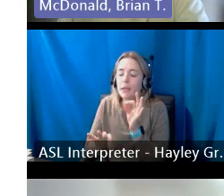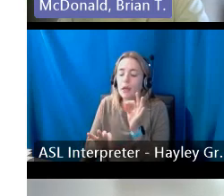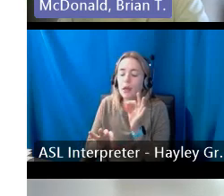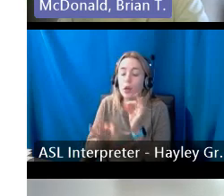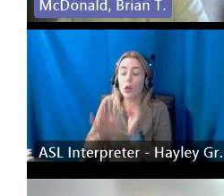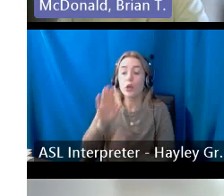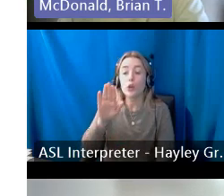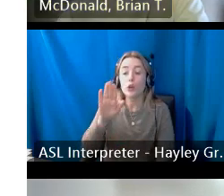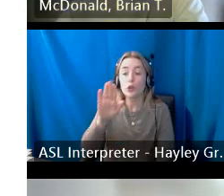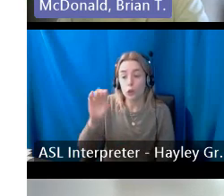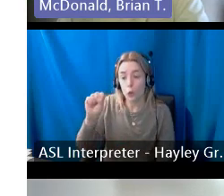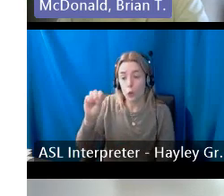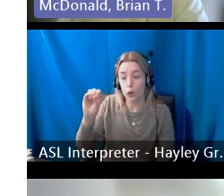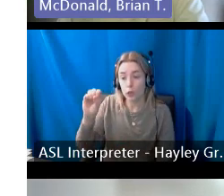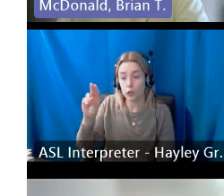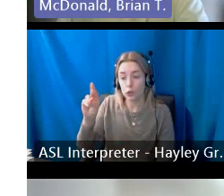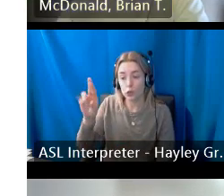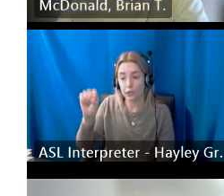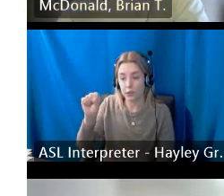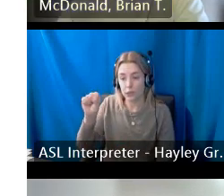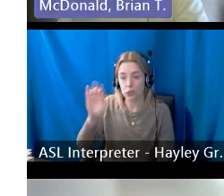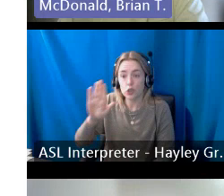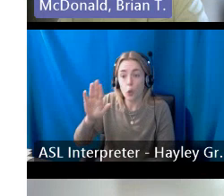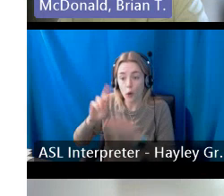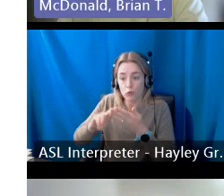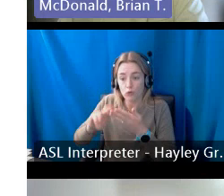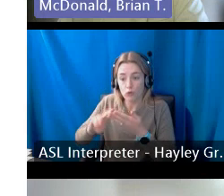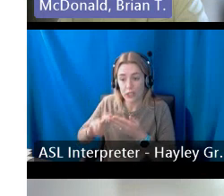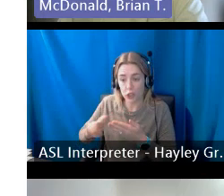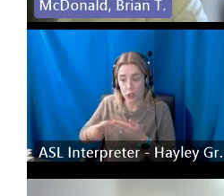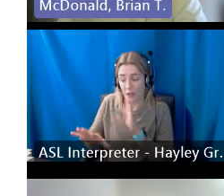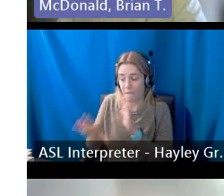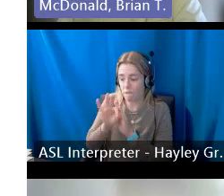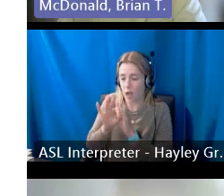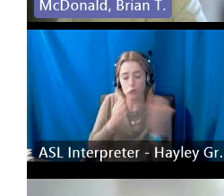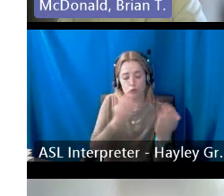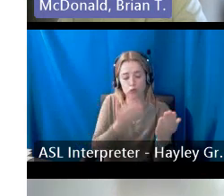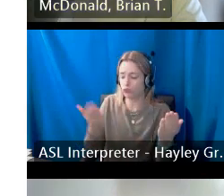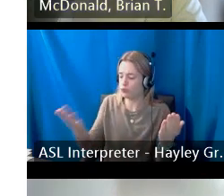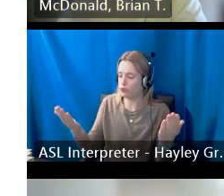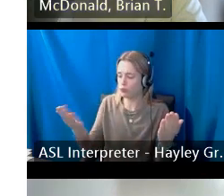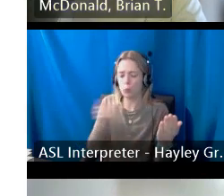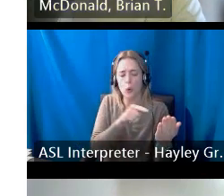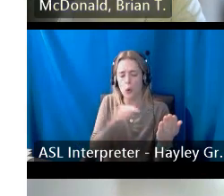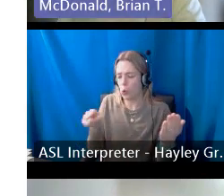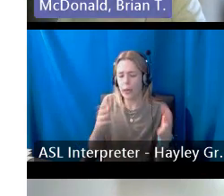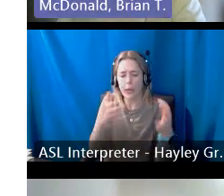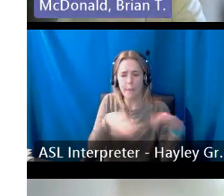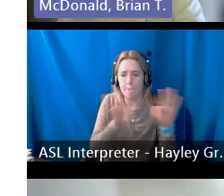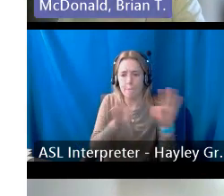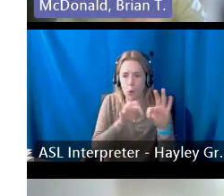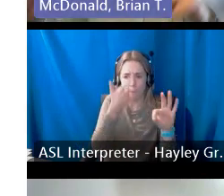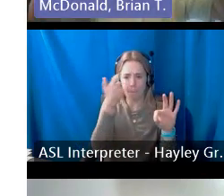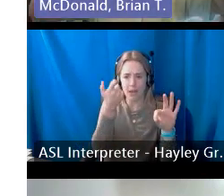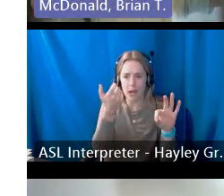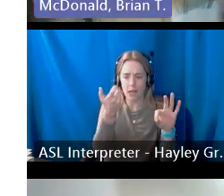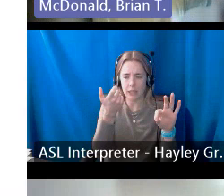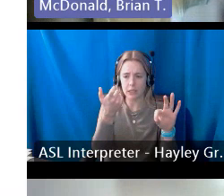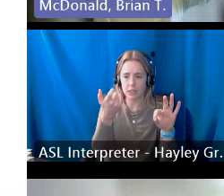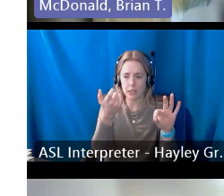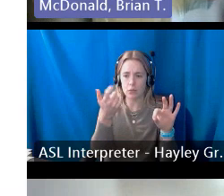you gathered and saying, you know what, this is important because. And then you'll figure